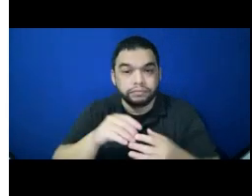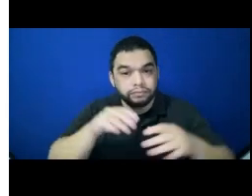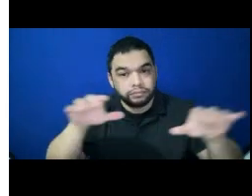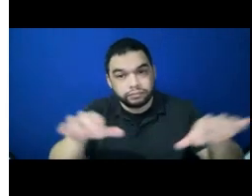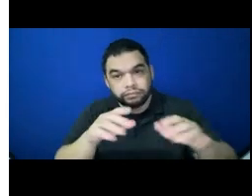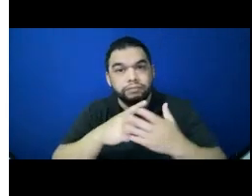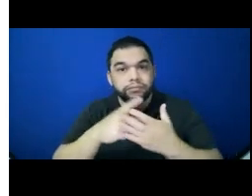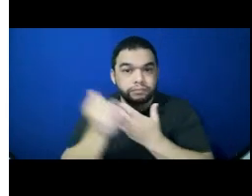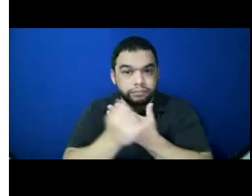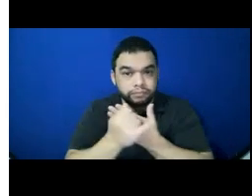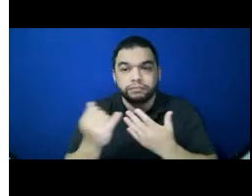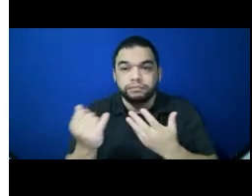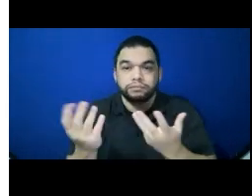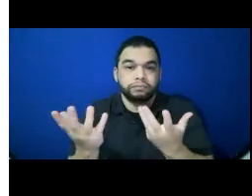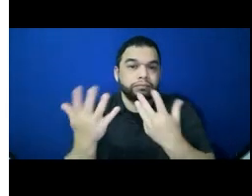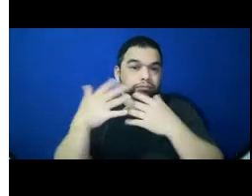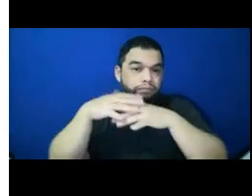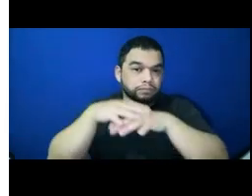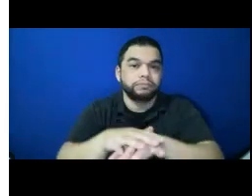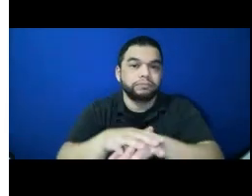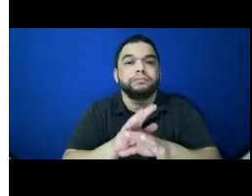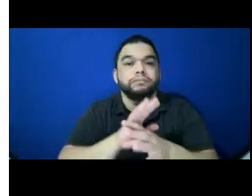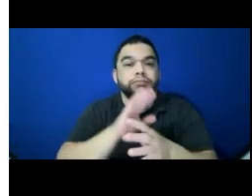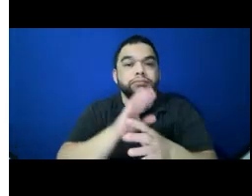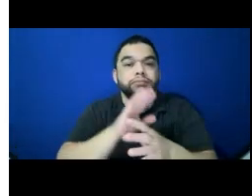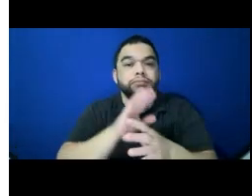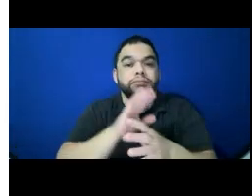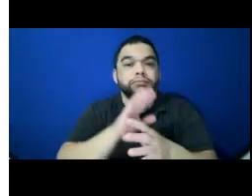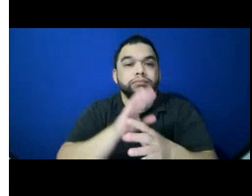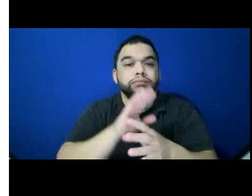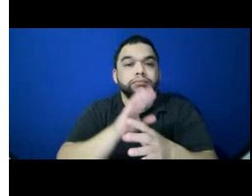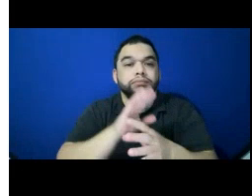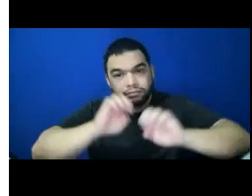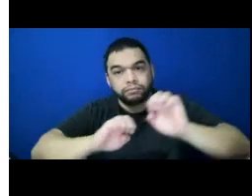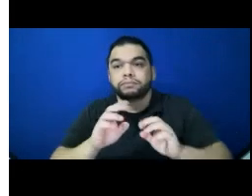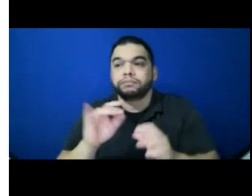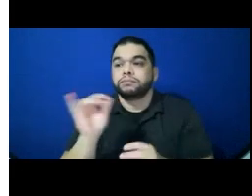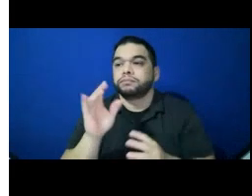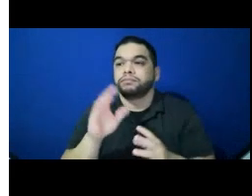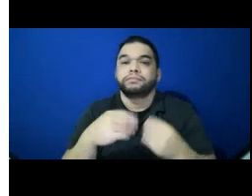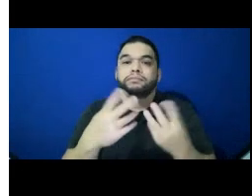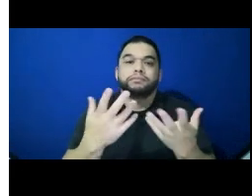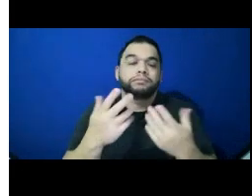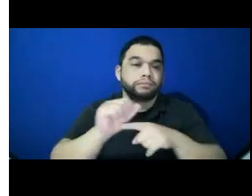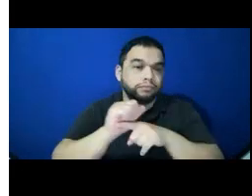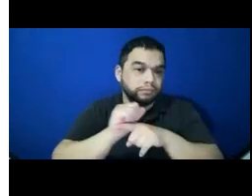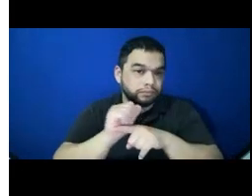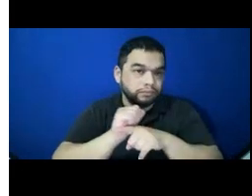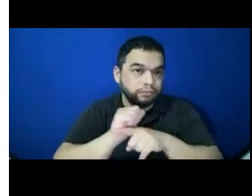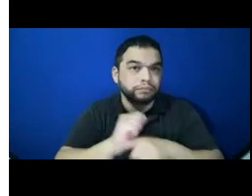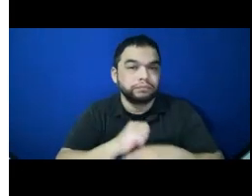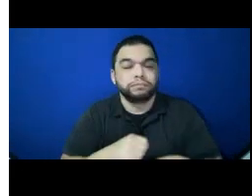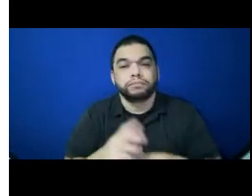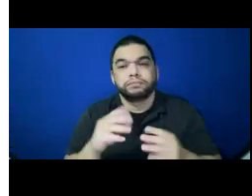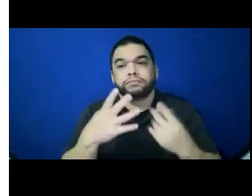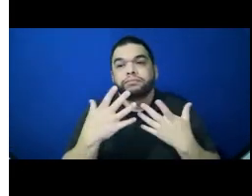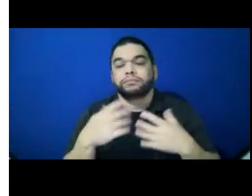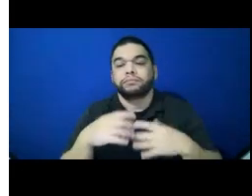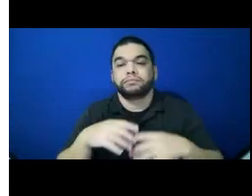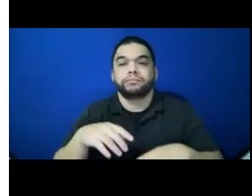our evaluation. So in addition to providing these trainings, supporting climate adaptation, climate mitigation